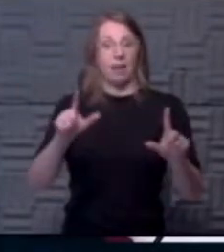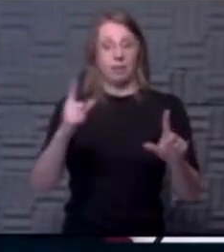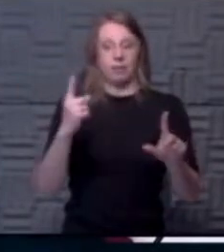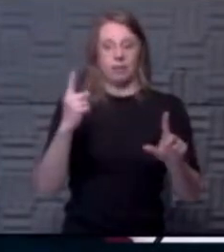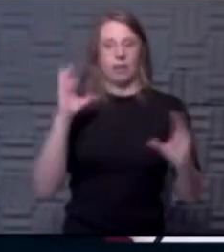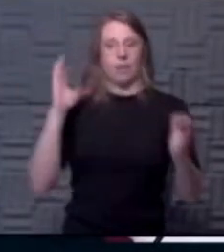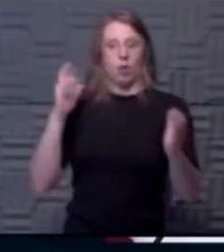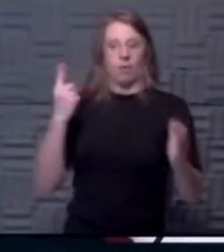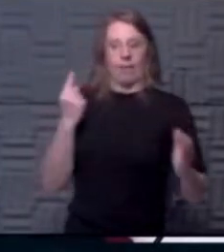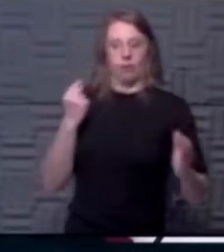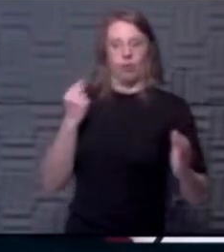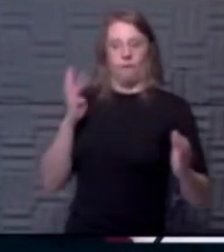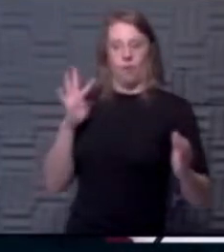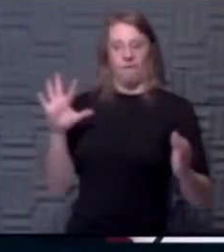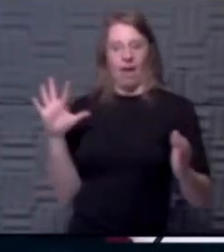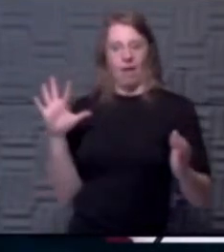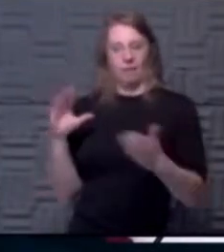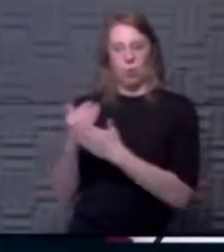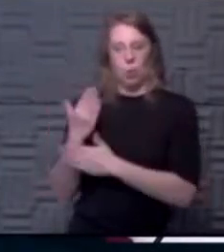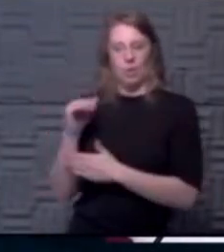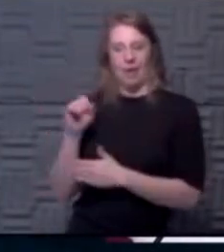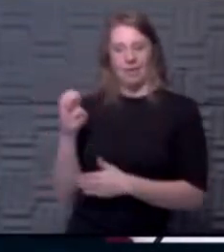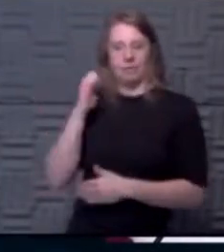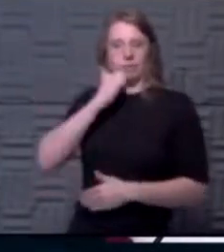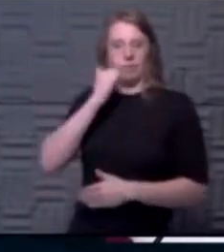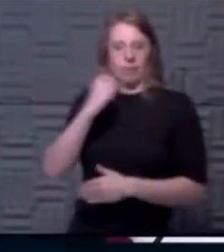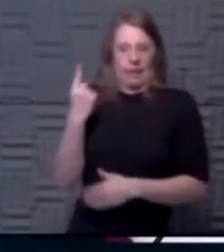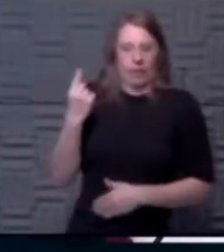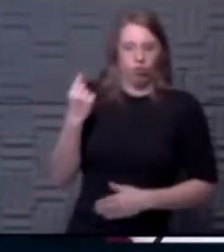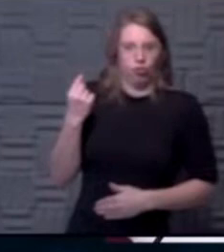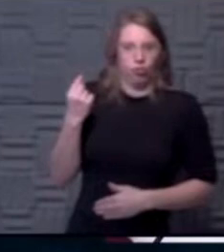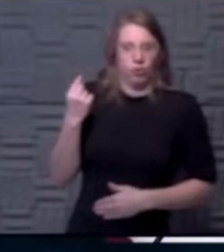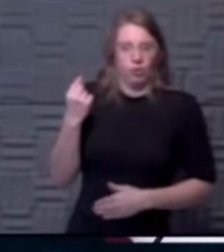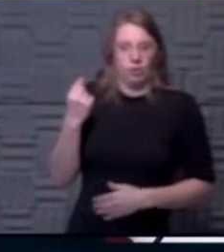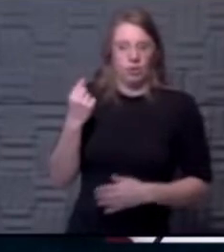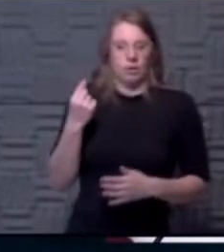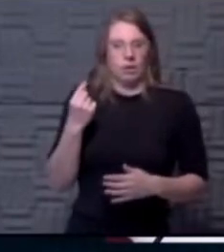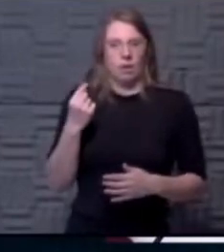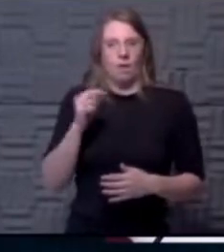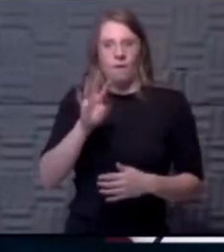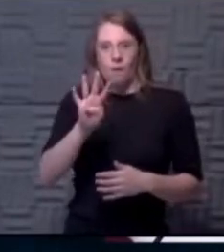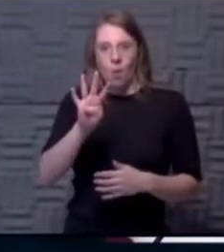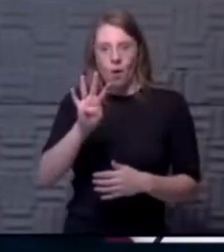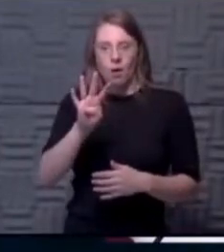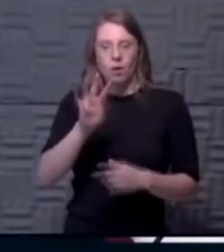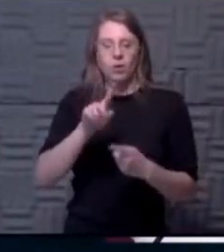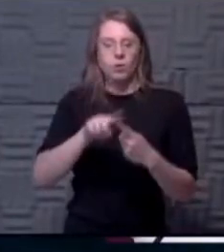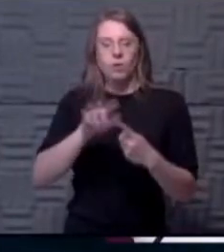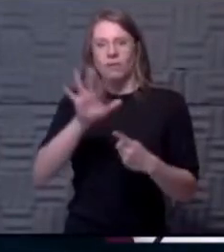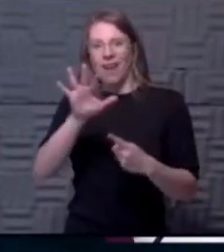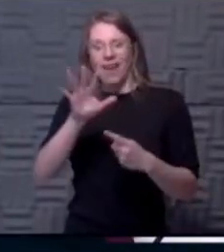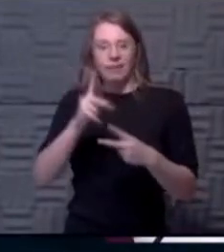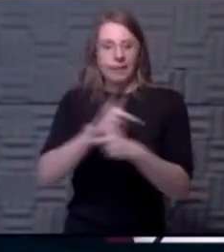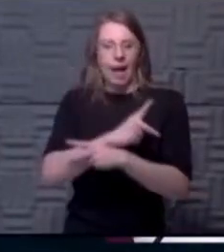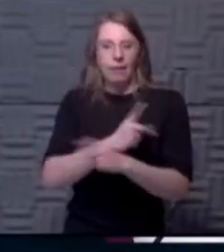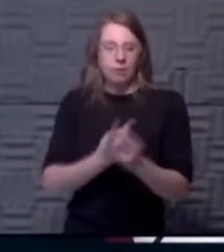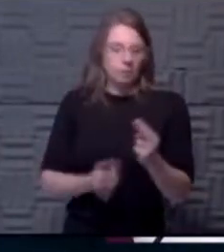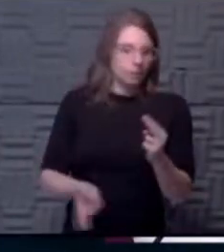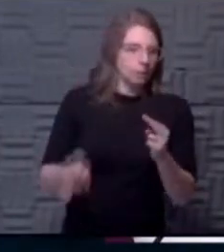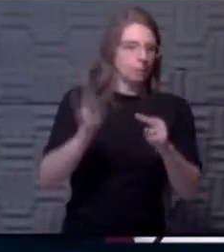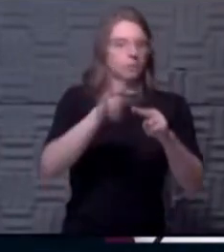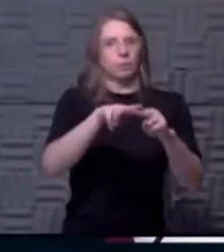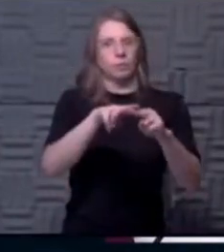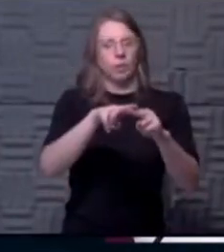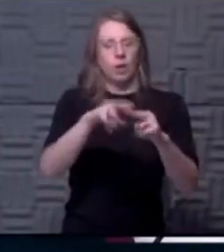ago, 45 average new cases per day a year ago. We're 4 to 5 times greater in